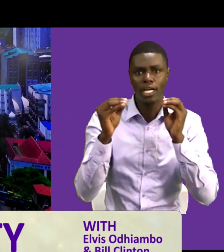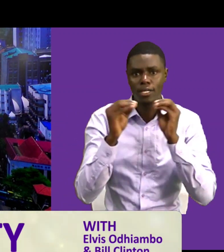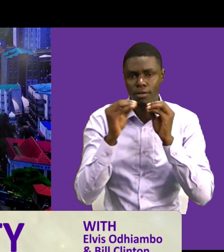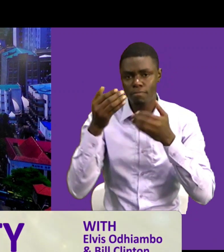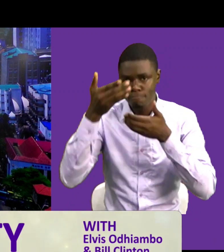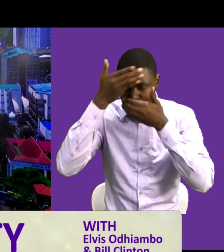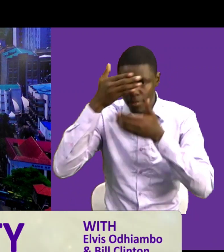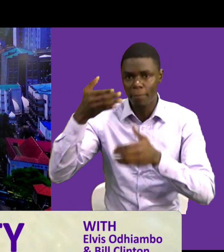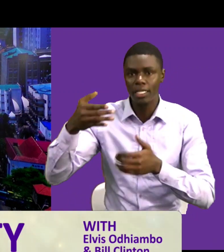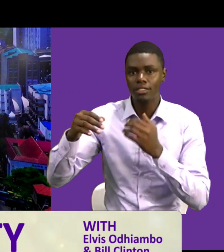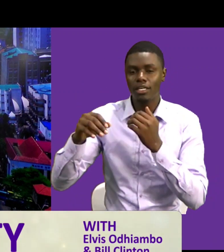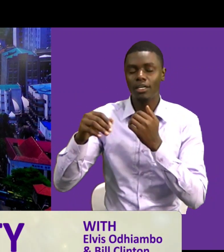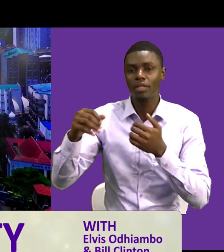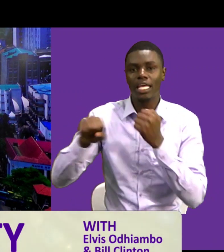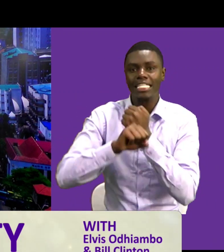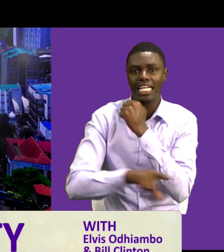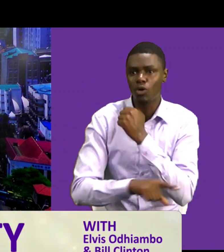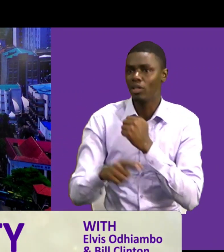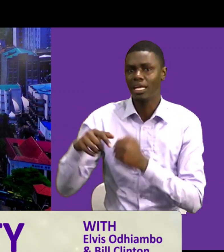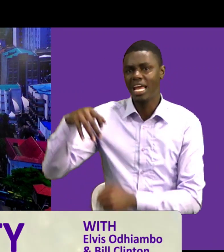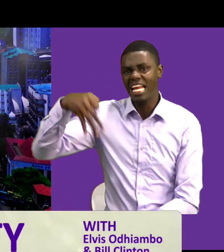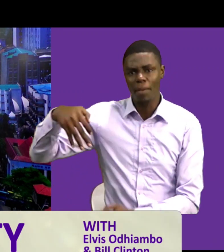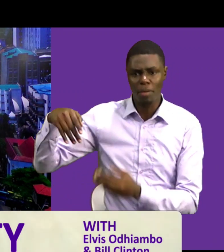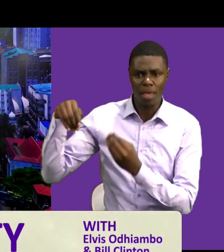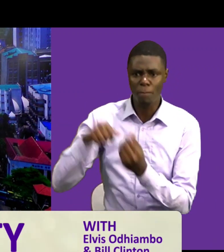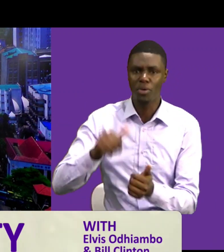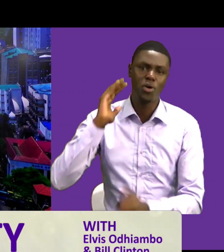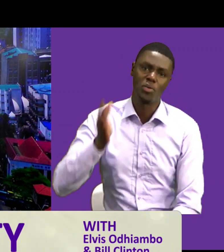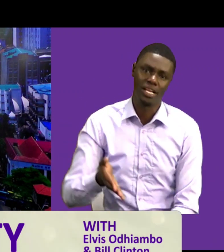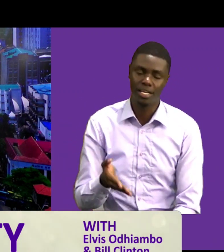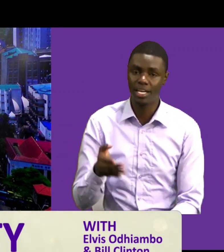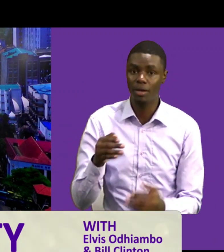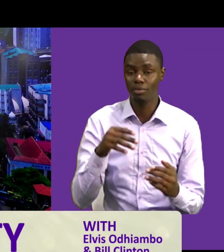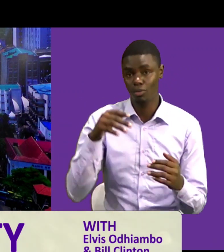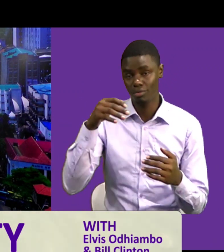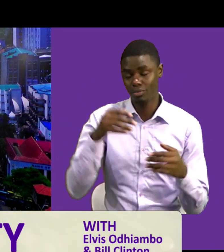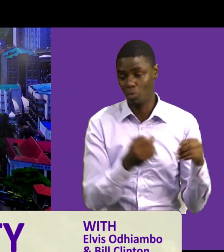Senegal, they will be beaten obviously. So let's say